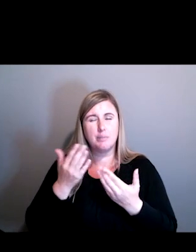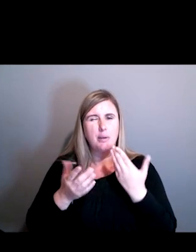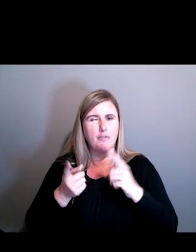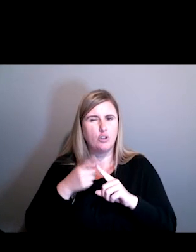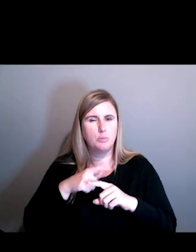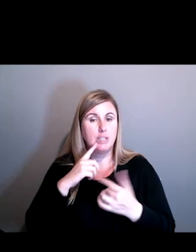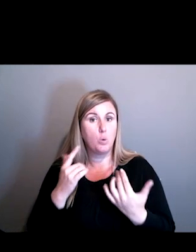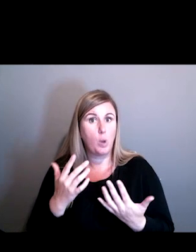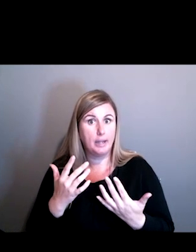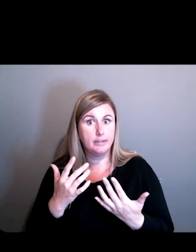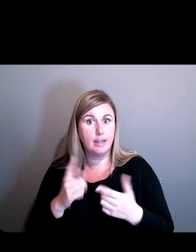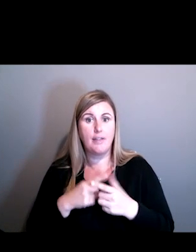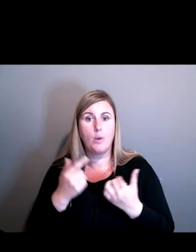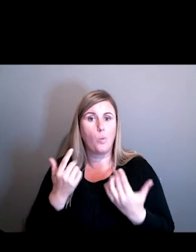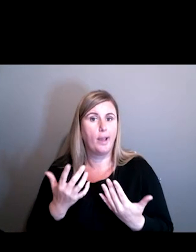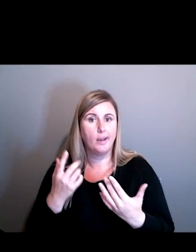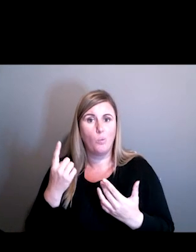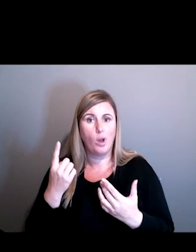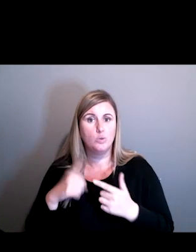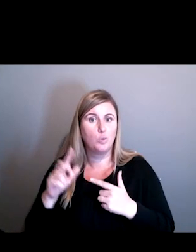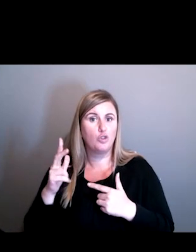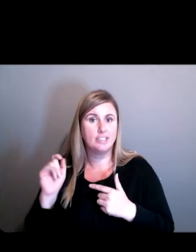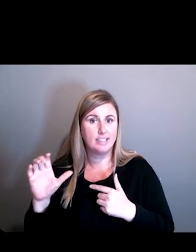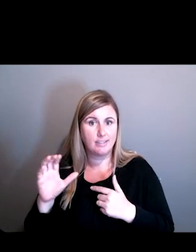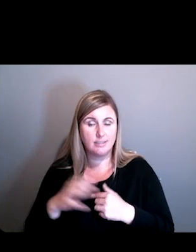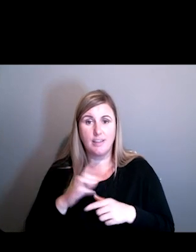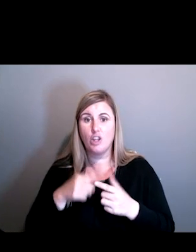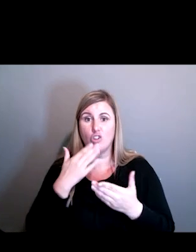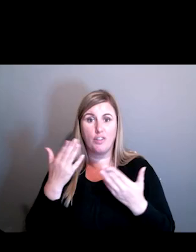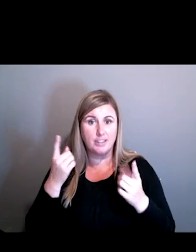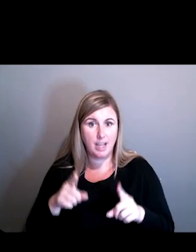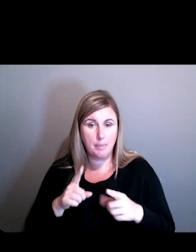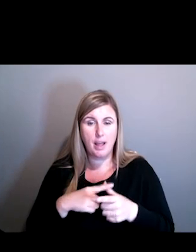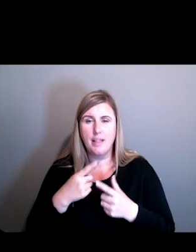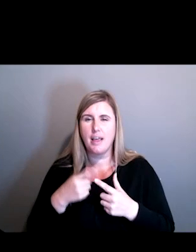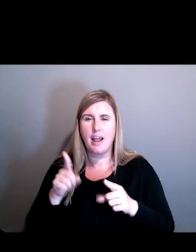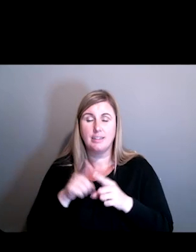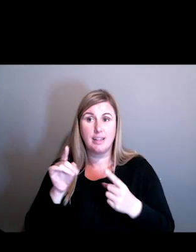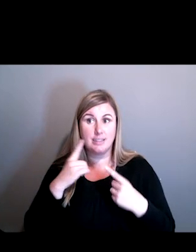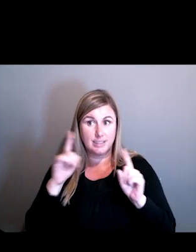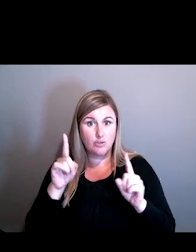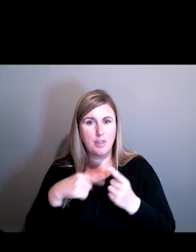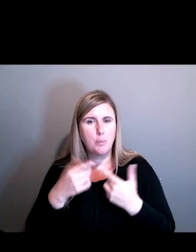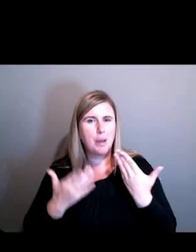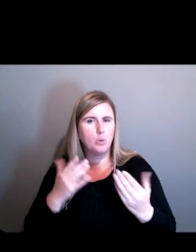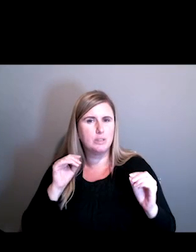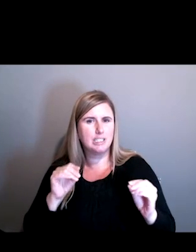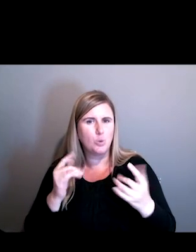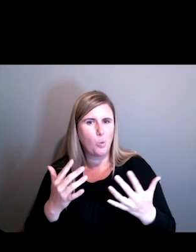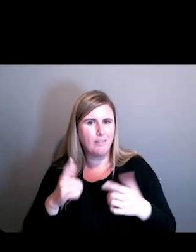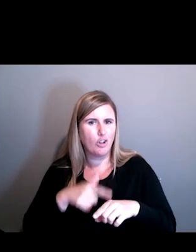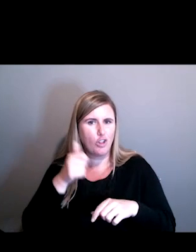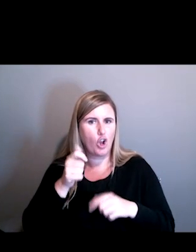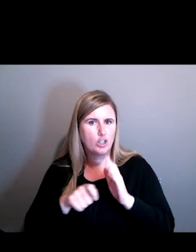might say wait, and they wait 1 to 3 seconds, and then good things happen. And then as that's successful, then you might teach them to wait for